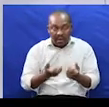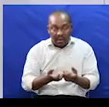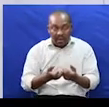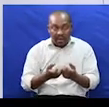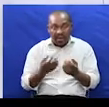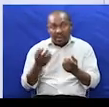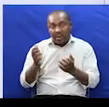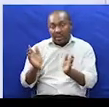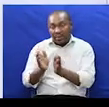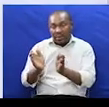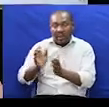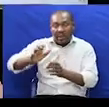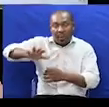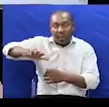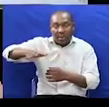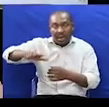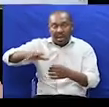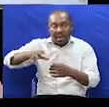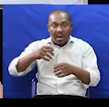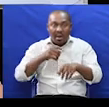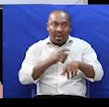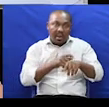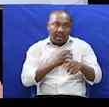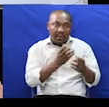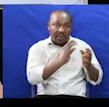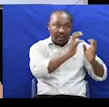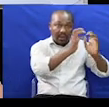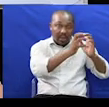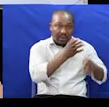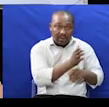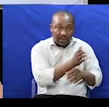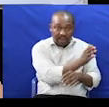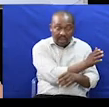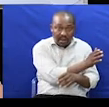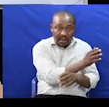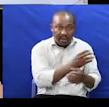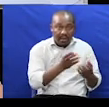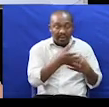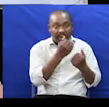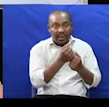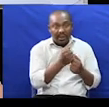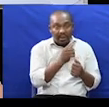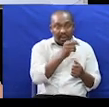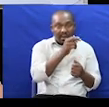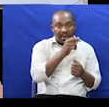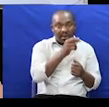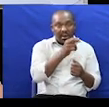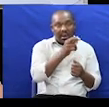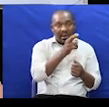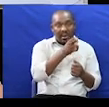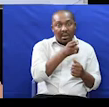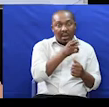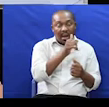only water, while in the reactant side, you are going to remain with the hydroxide and hydrogen ion. That is why we say it